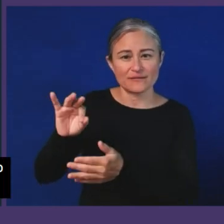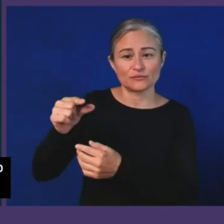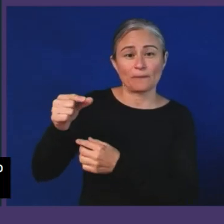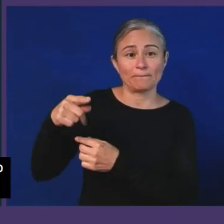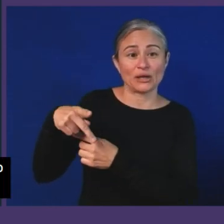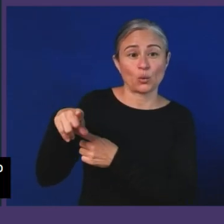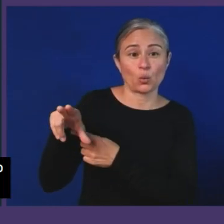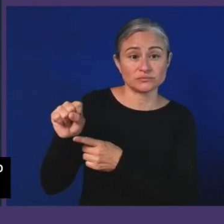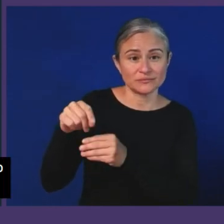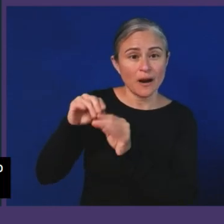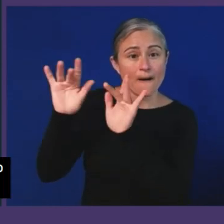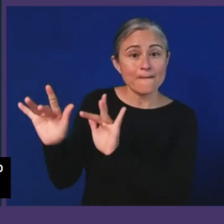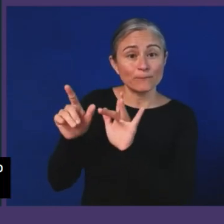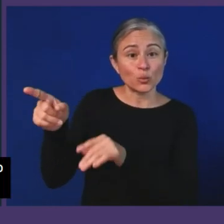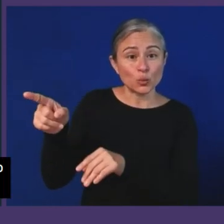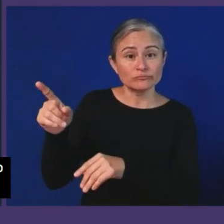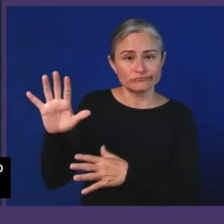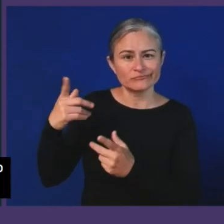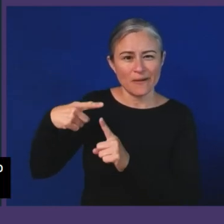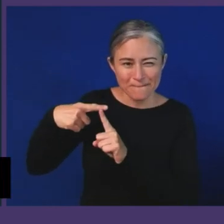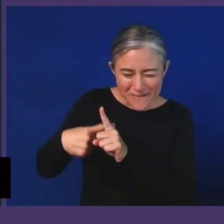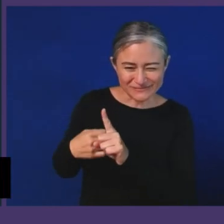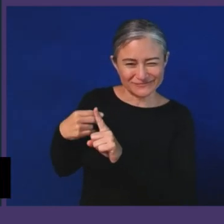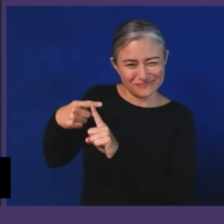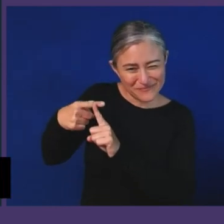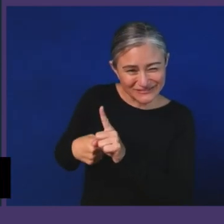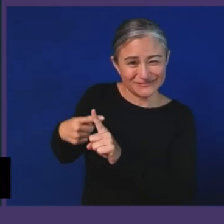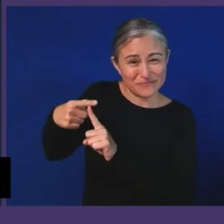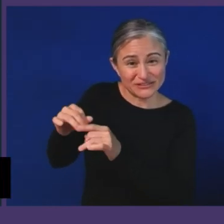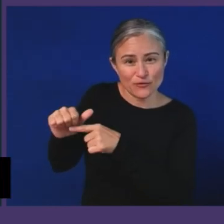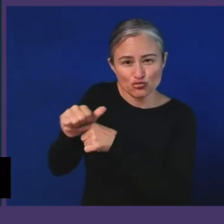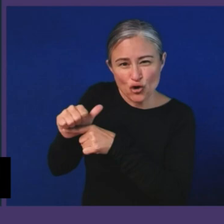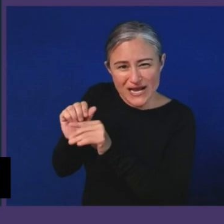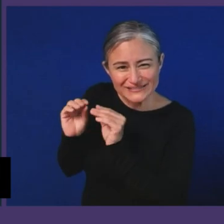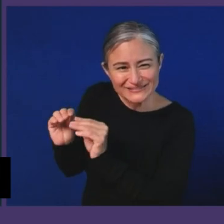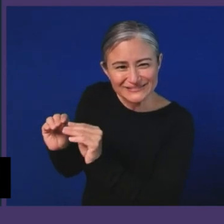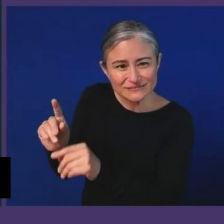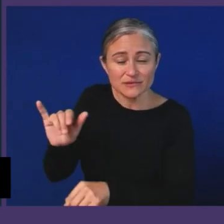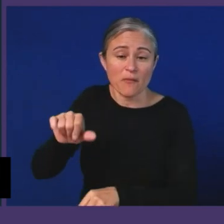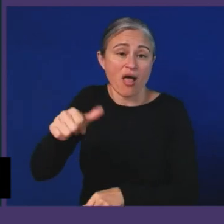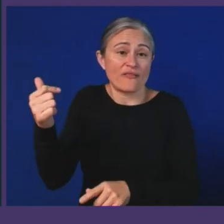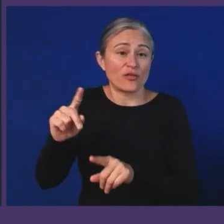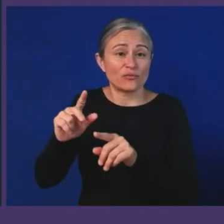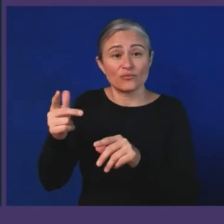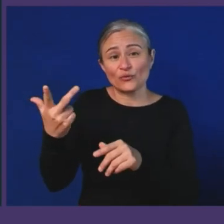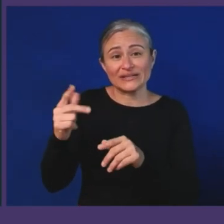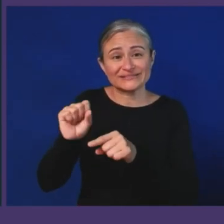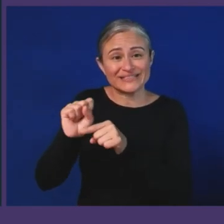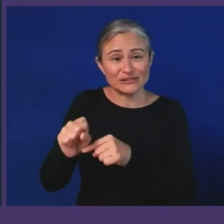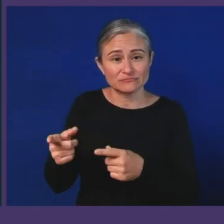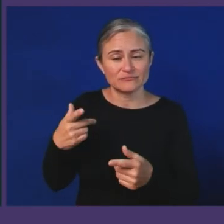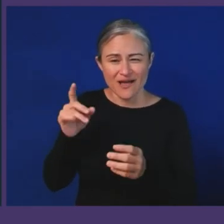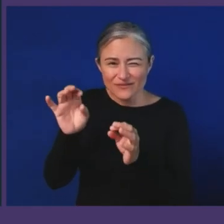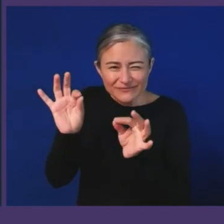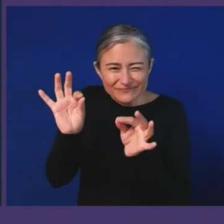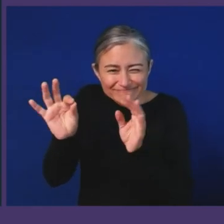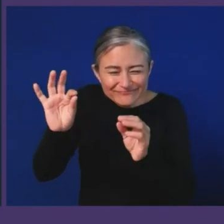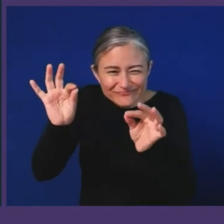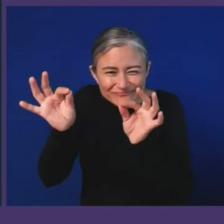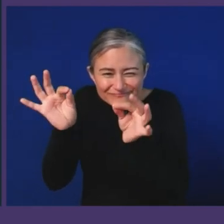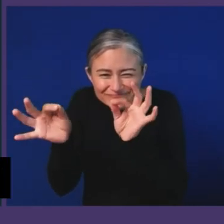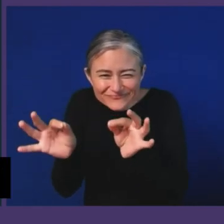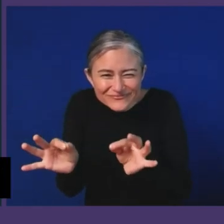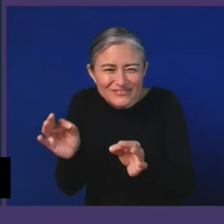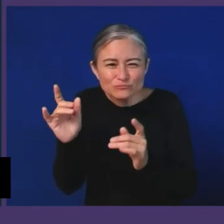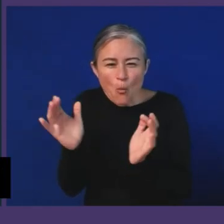three stages are fine-tuning stages that are much more along the lines of small few number of GPUs and hours or days. So let's take a